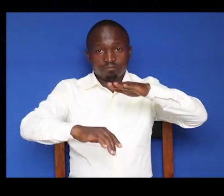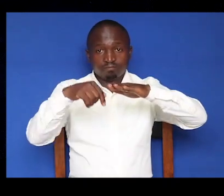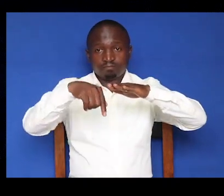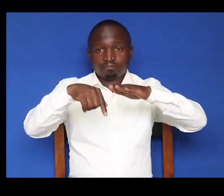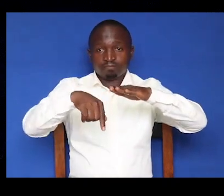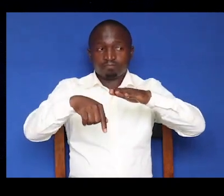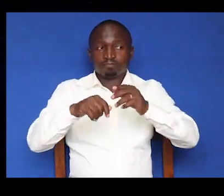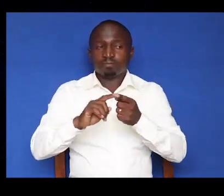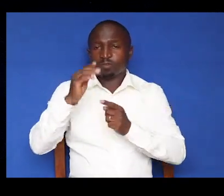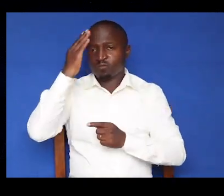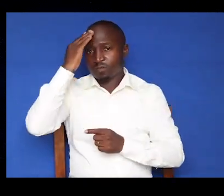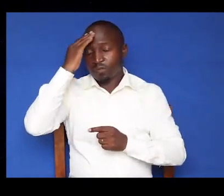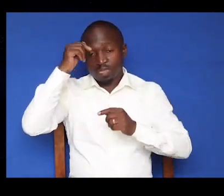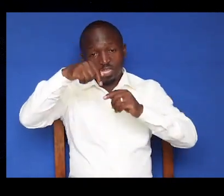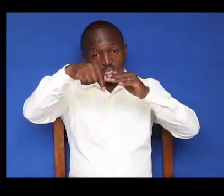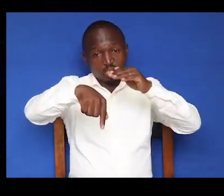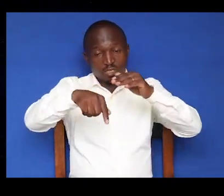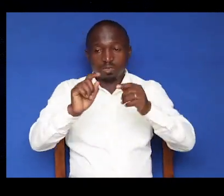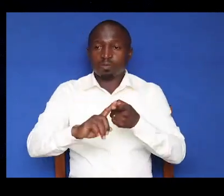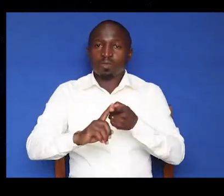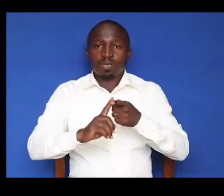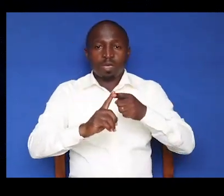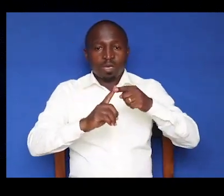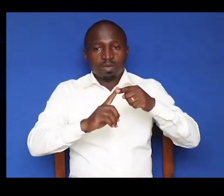which is also known as oceanic bed.